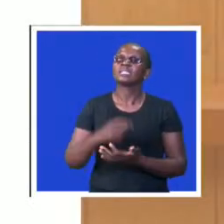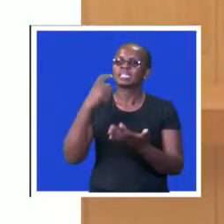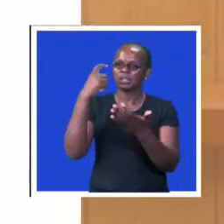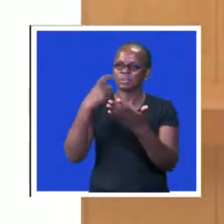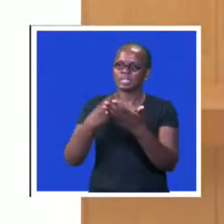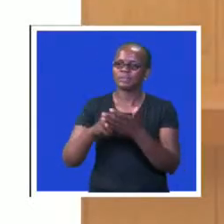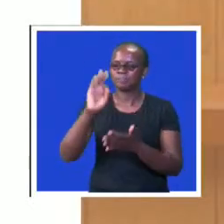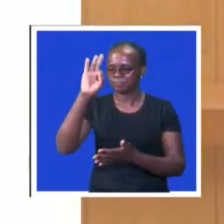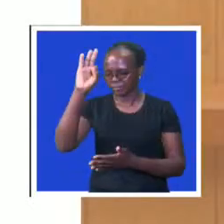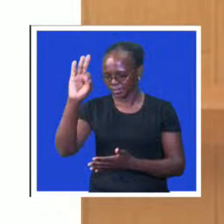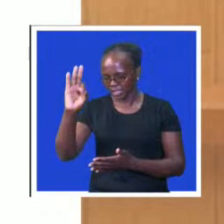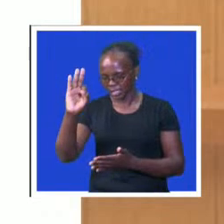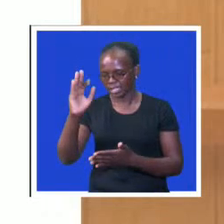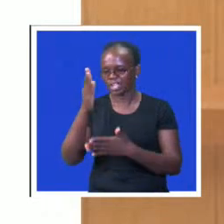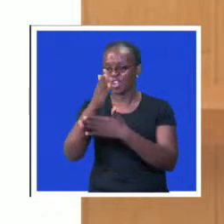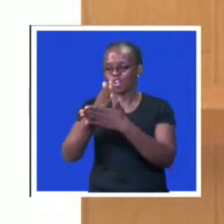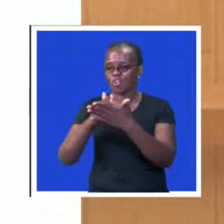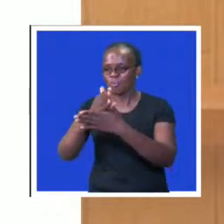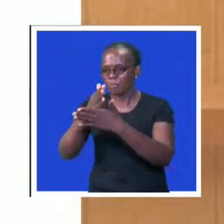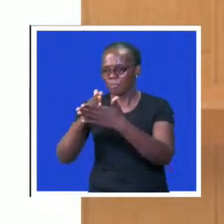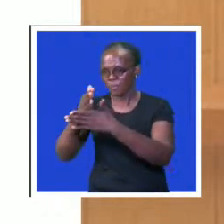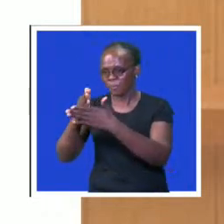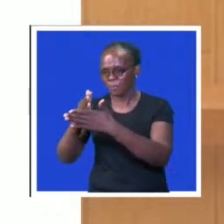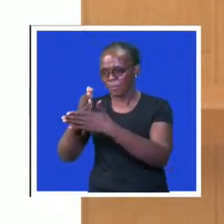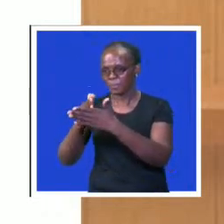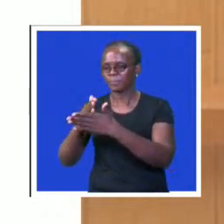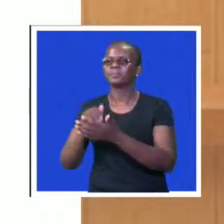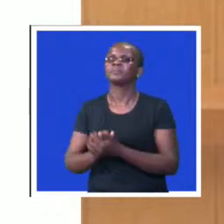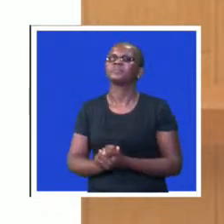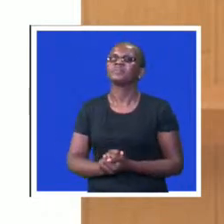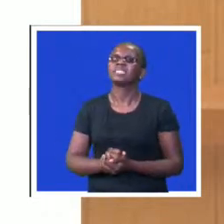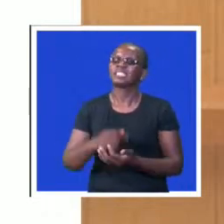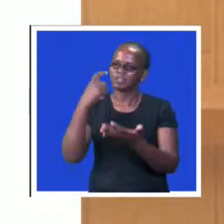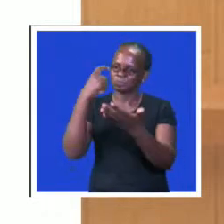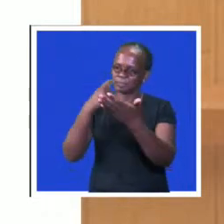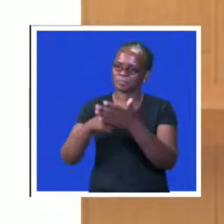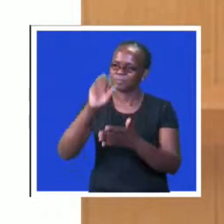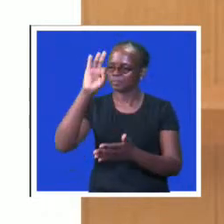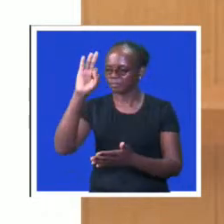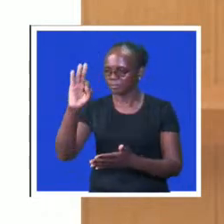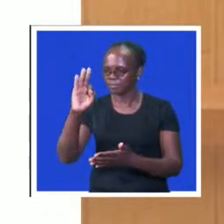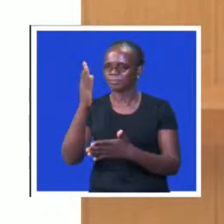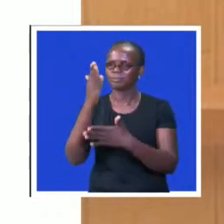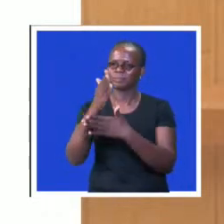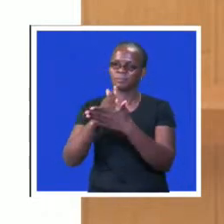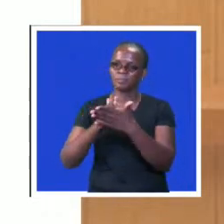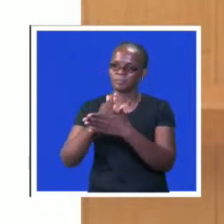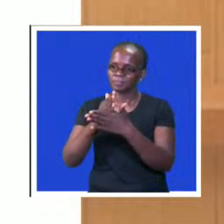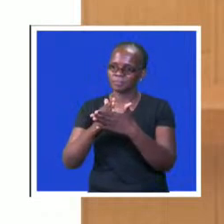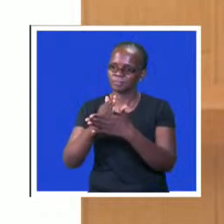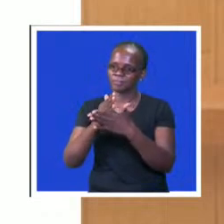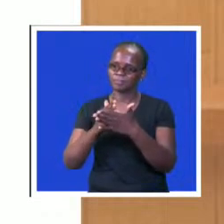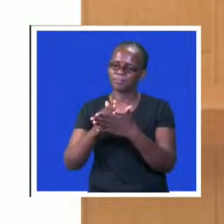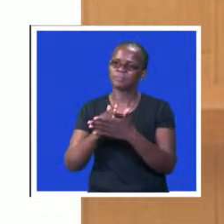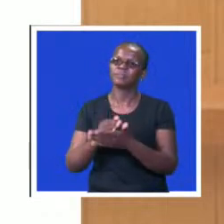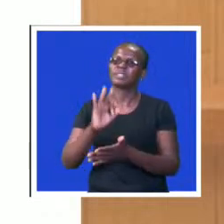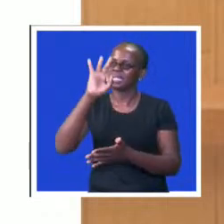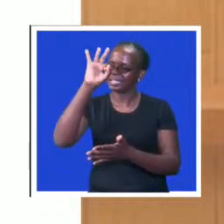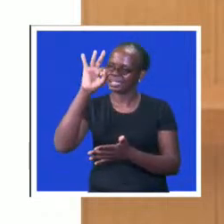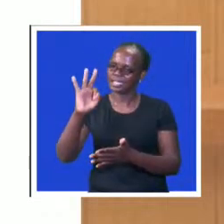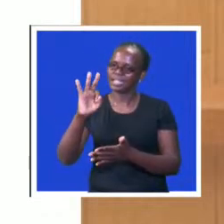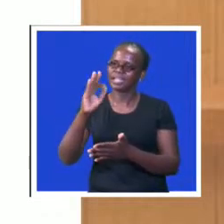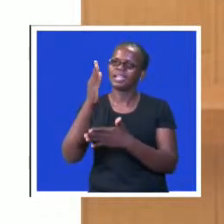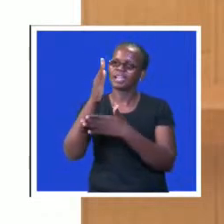3 loaves of bread. We are going to buy 3 loaves of bread. 3